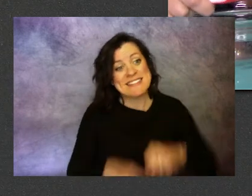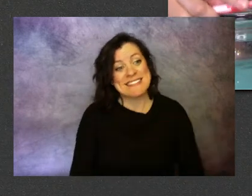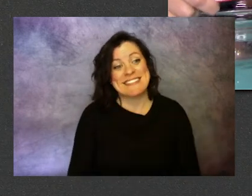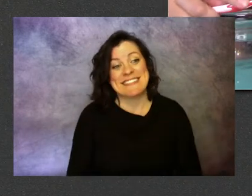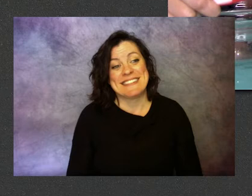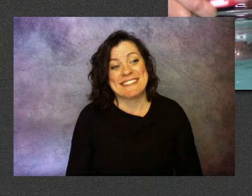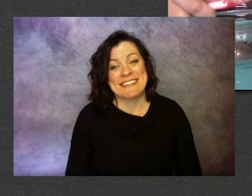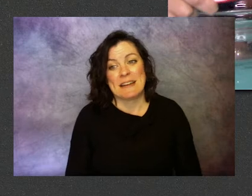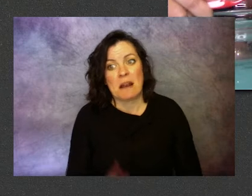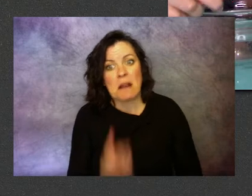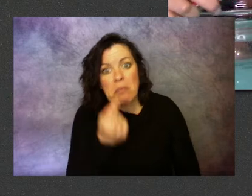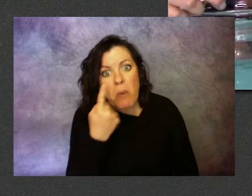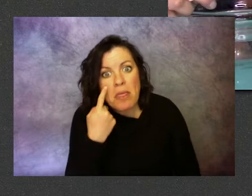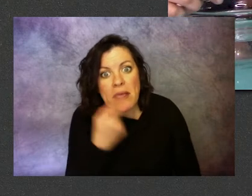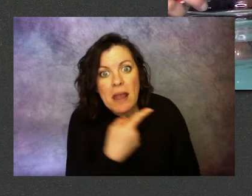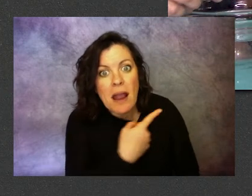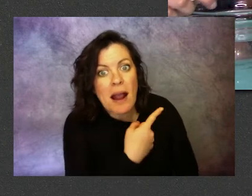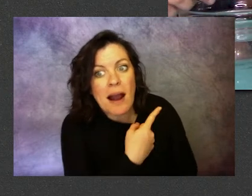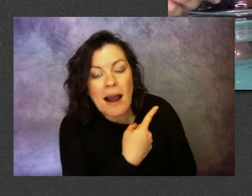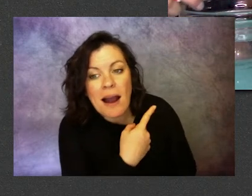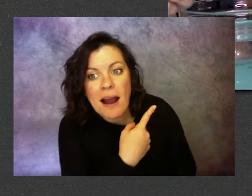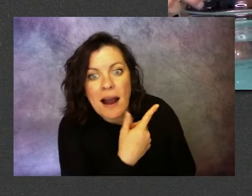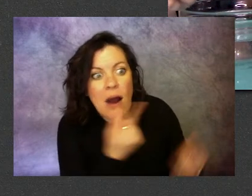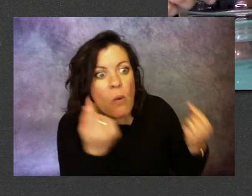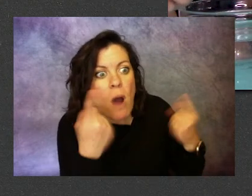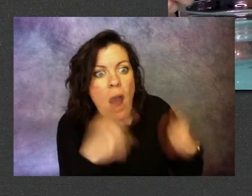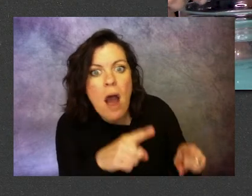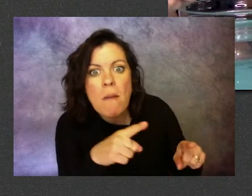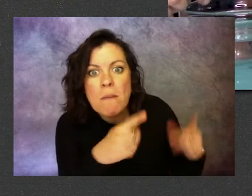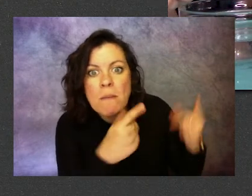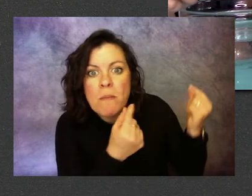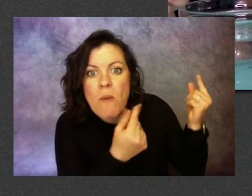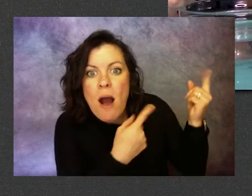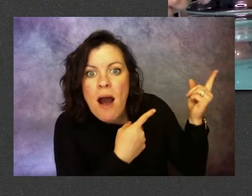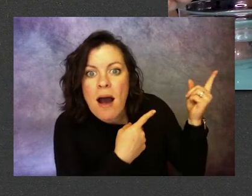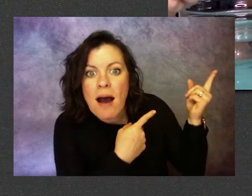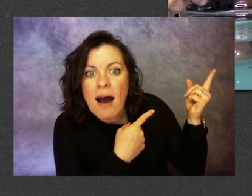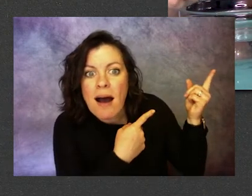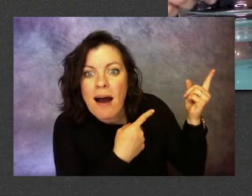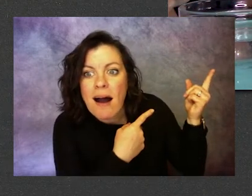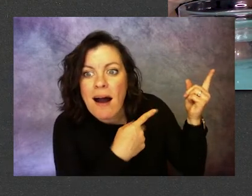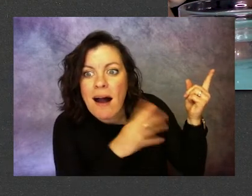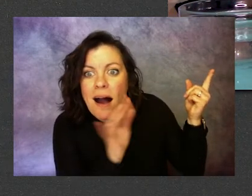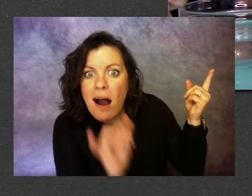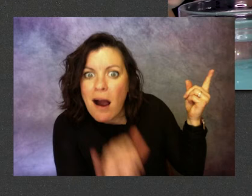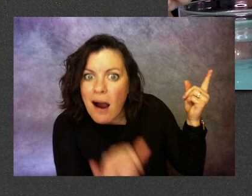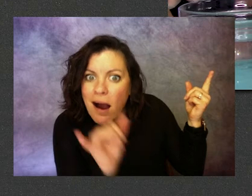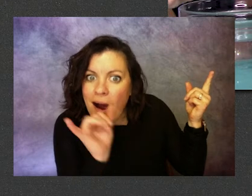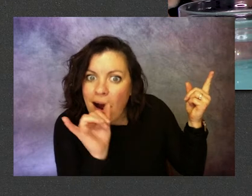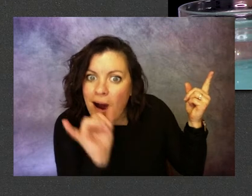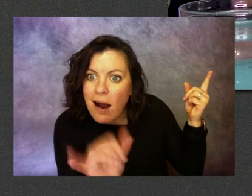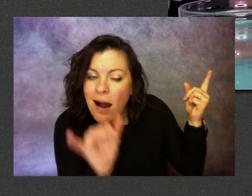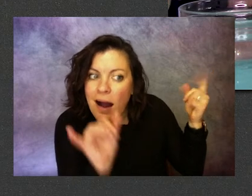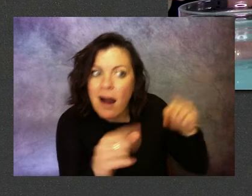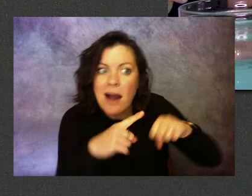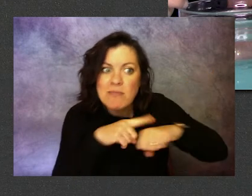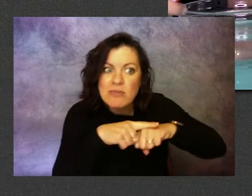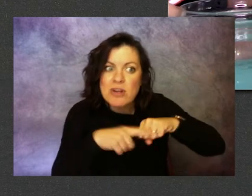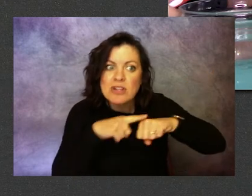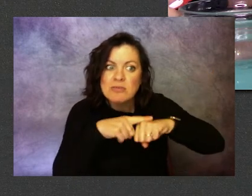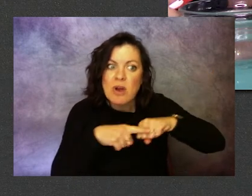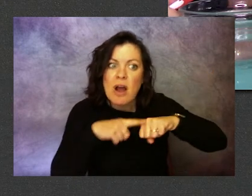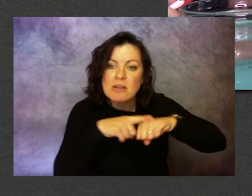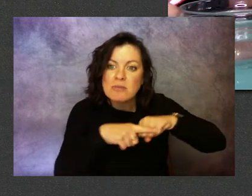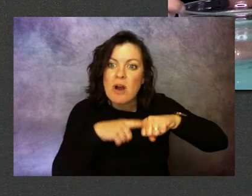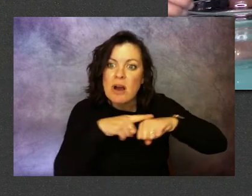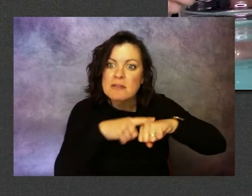Let's see, what do you think? What is happening to that part of the egg? Can you